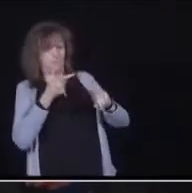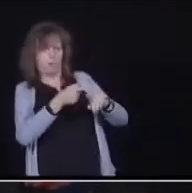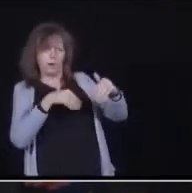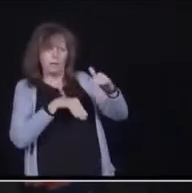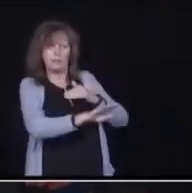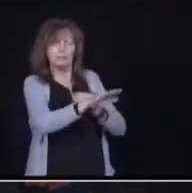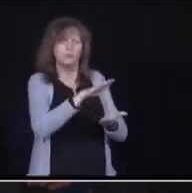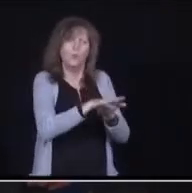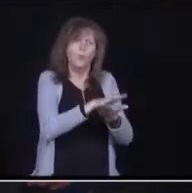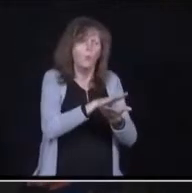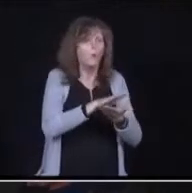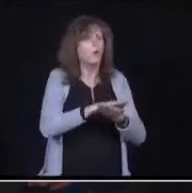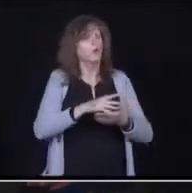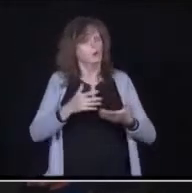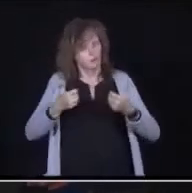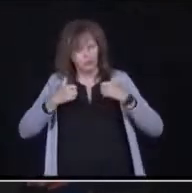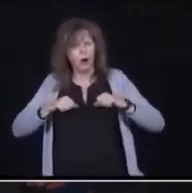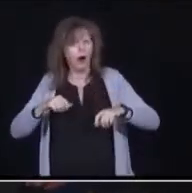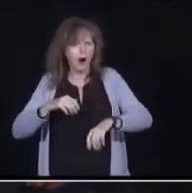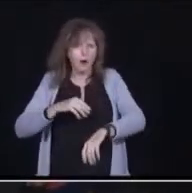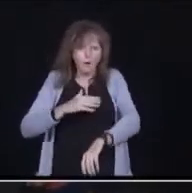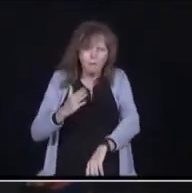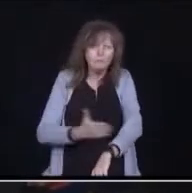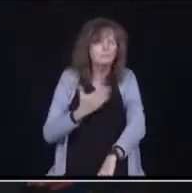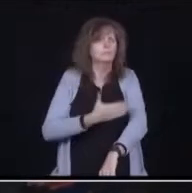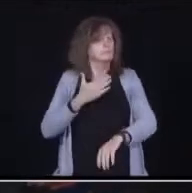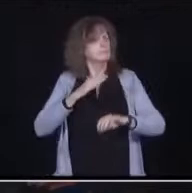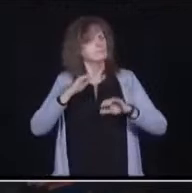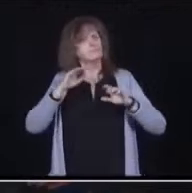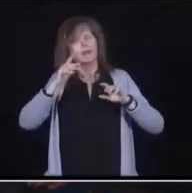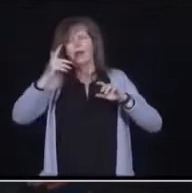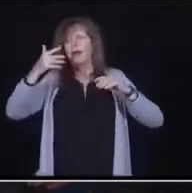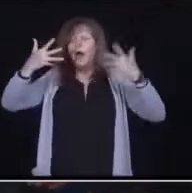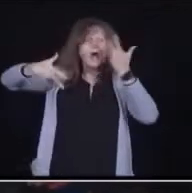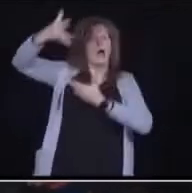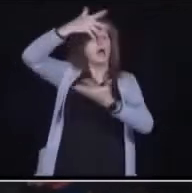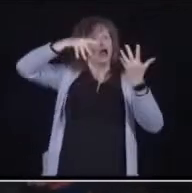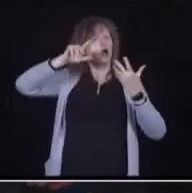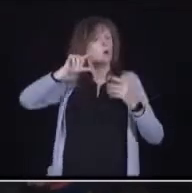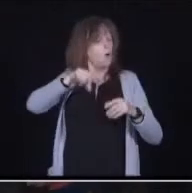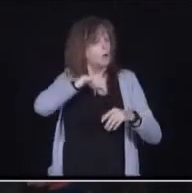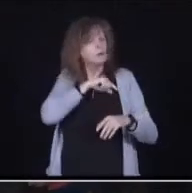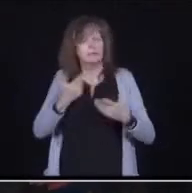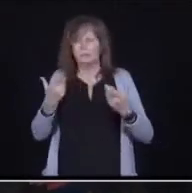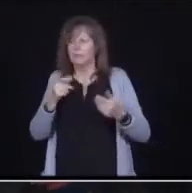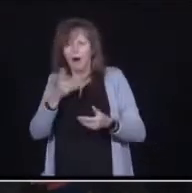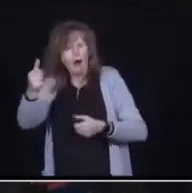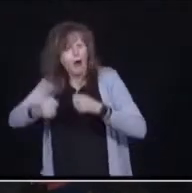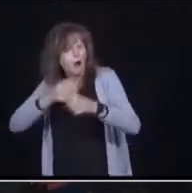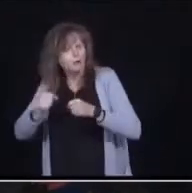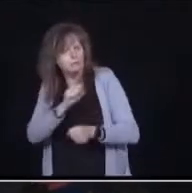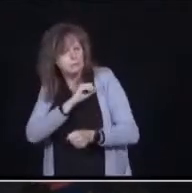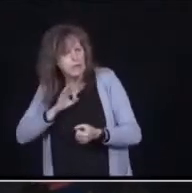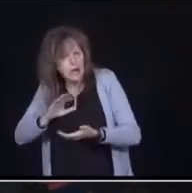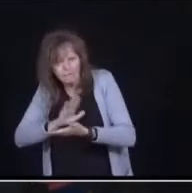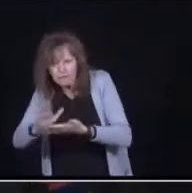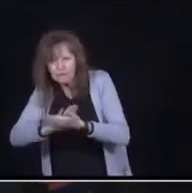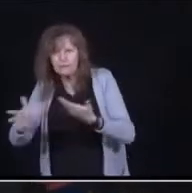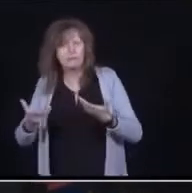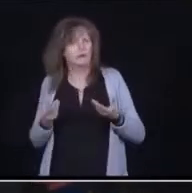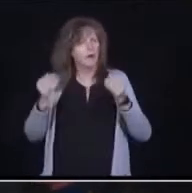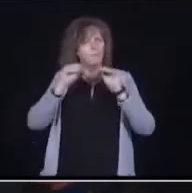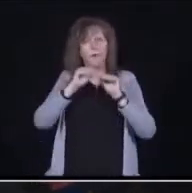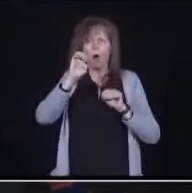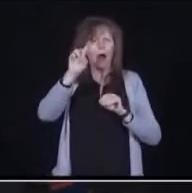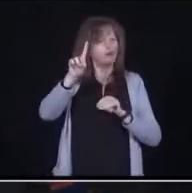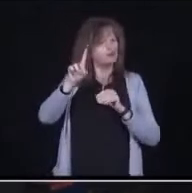hiring, as the Premier noted, new cleaning staff, thousands of new educators, and we are more than doubling those public health nurses in schools that are working with educators